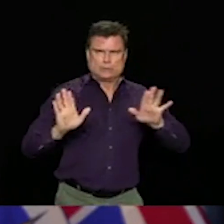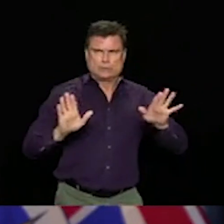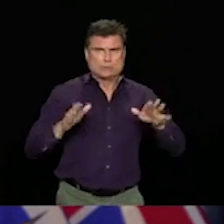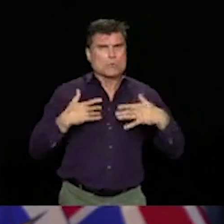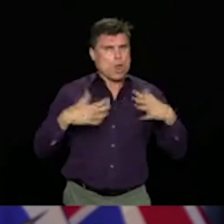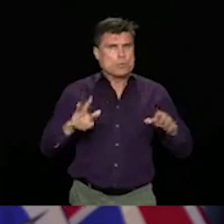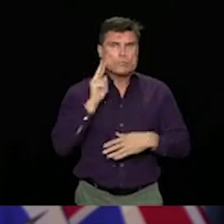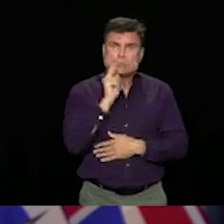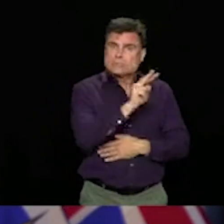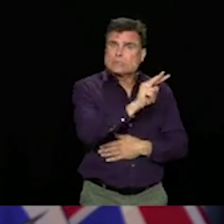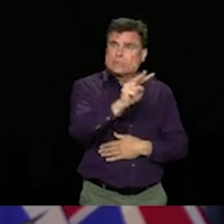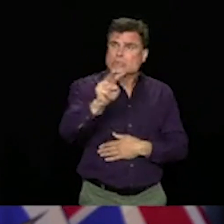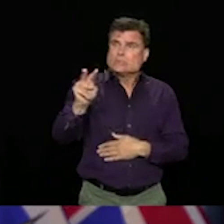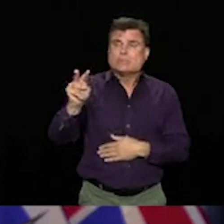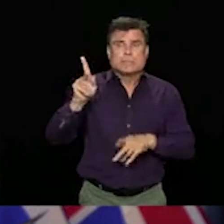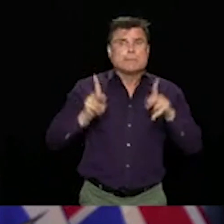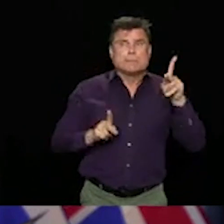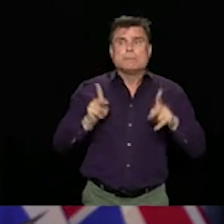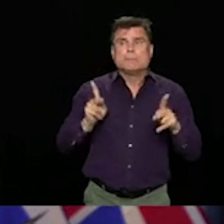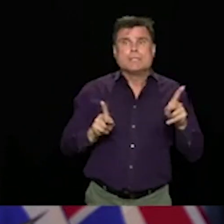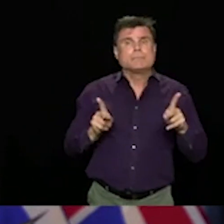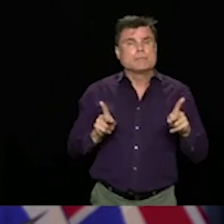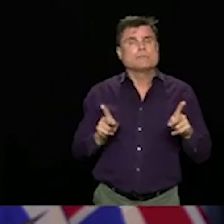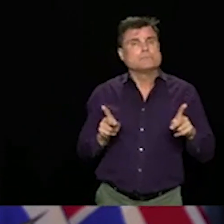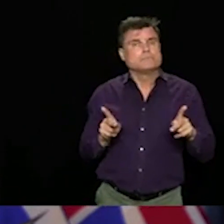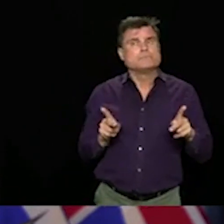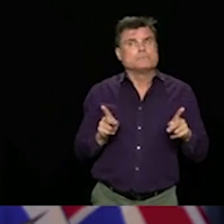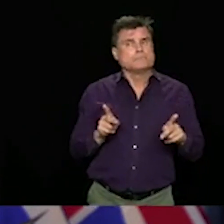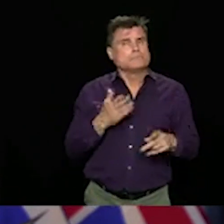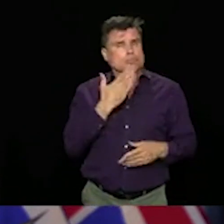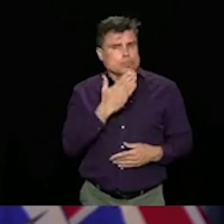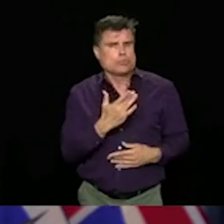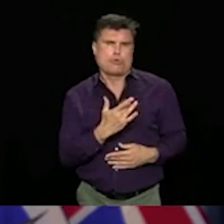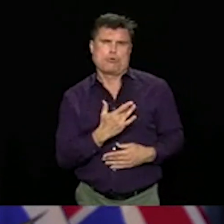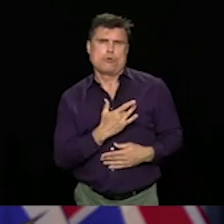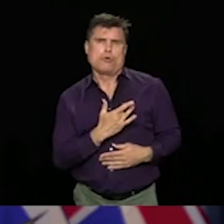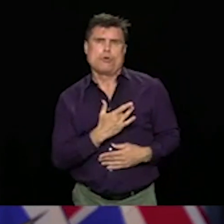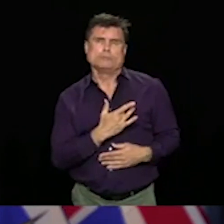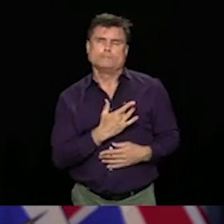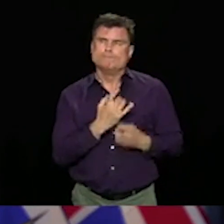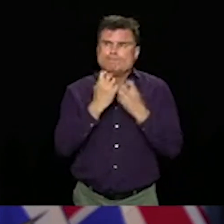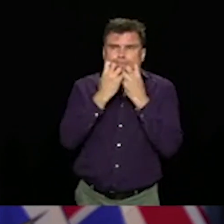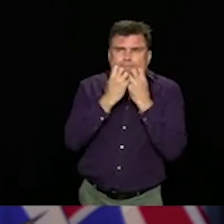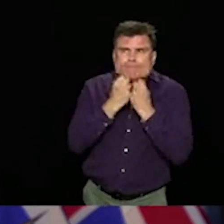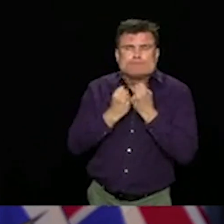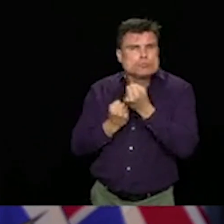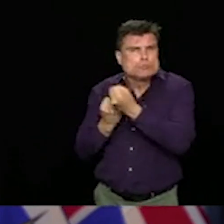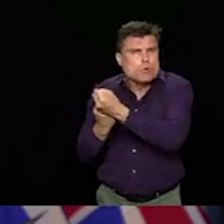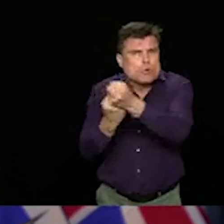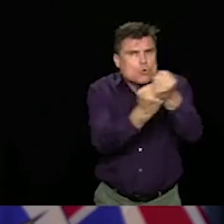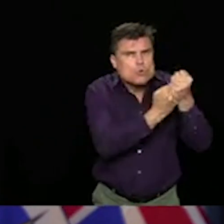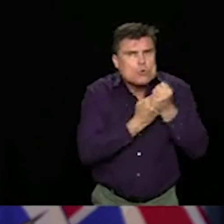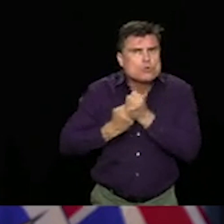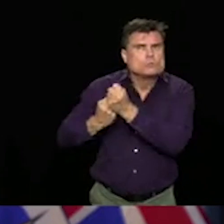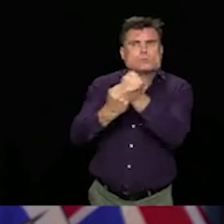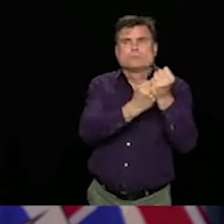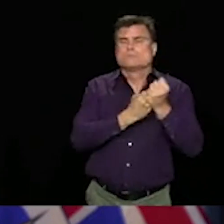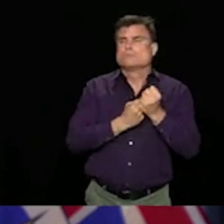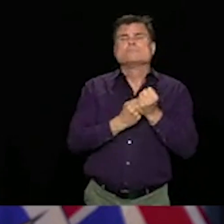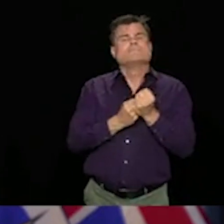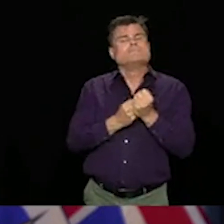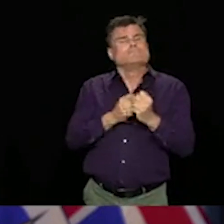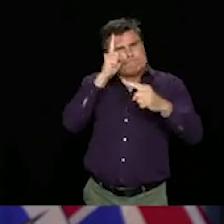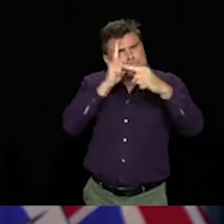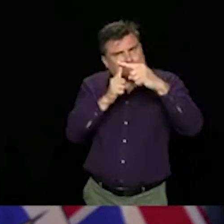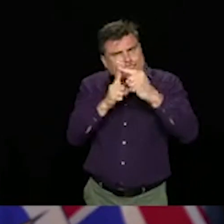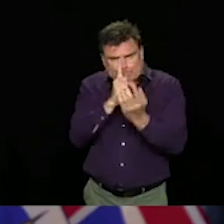compassion, support, understanding work. They're what get us through this crisis. And they're what we need to show